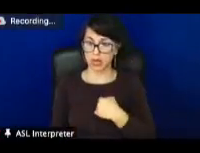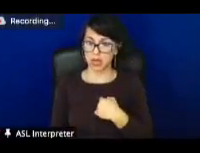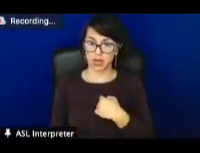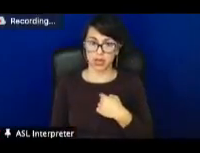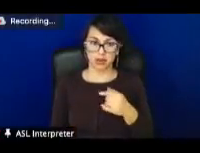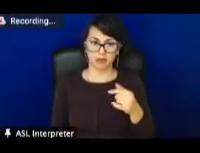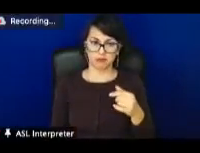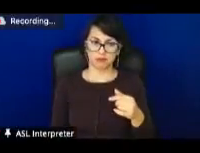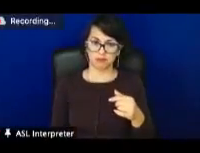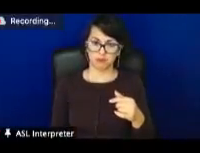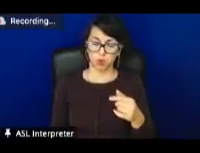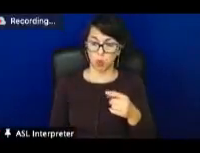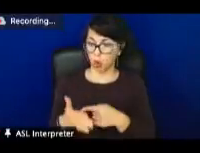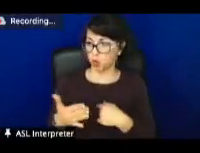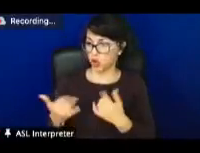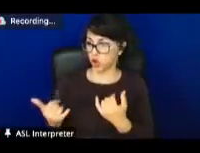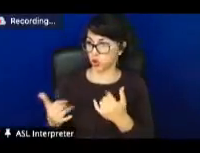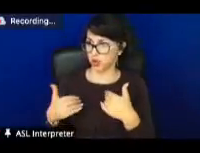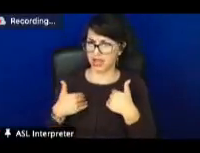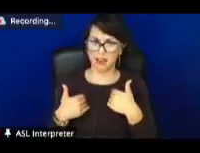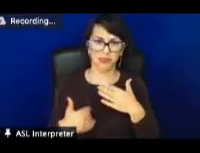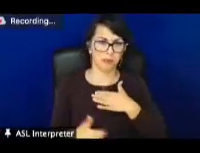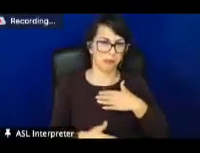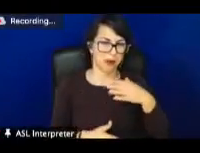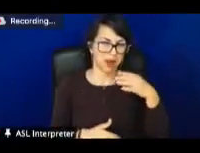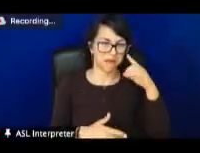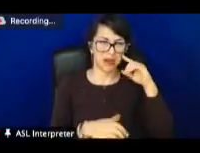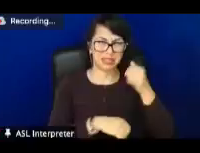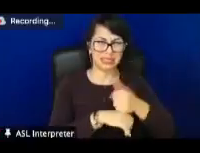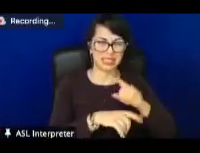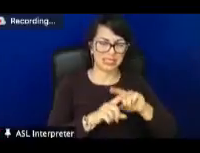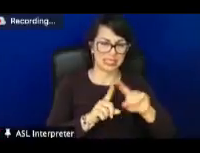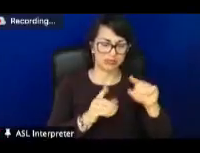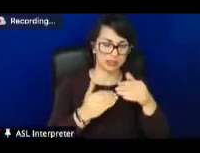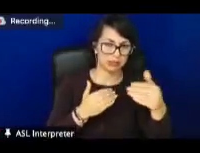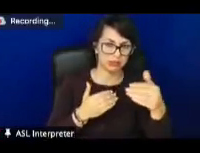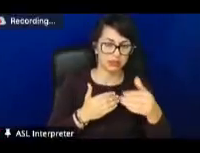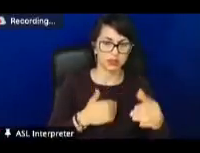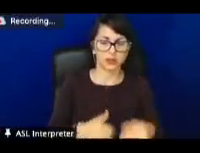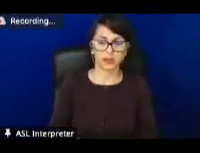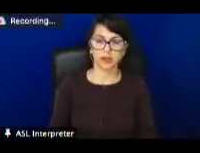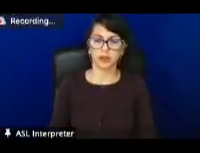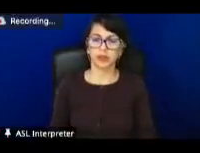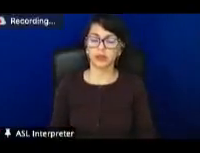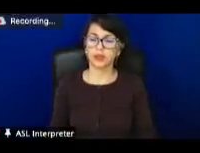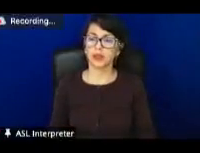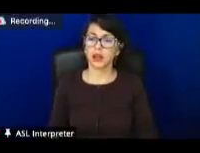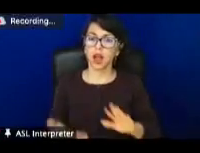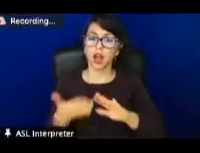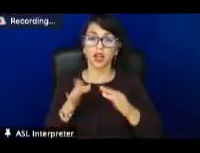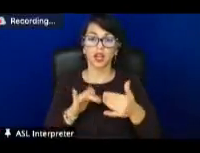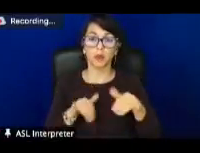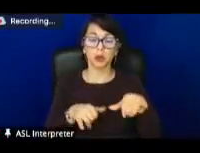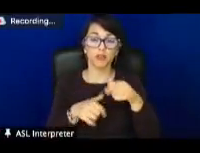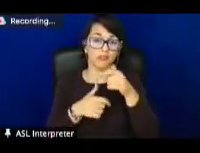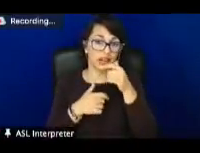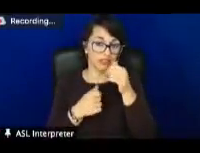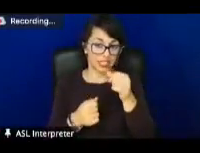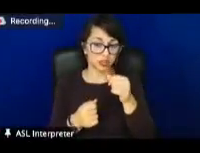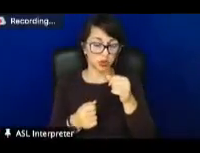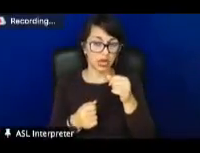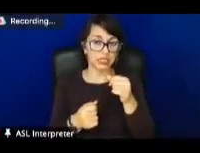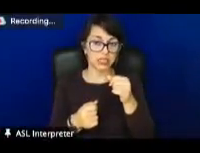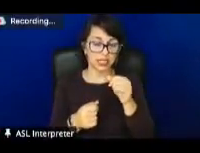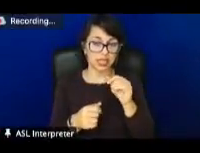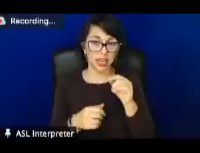have, where we're just listening in on, just communities of interest. This is going to be very specific type of feedback